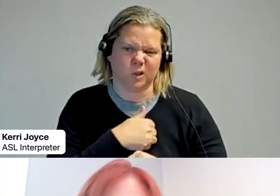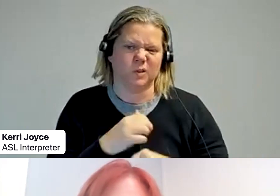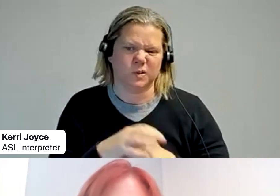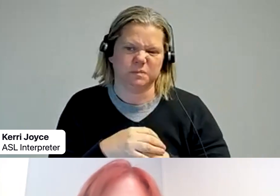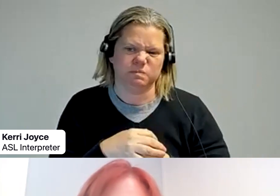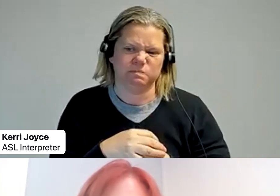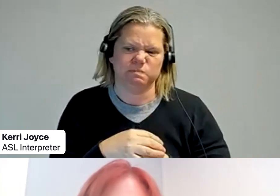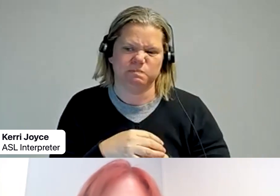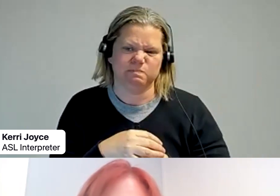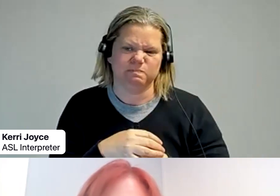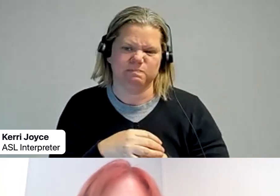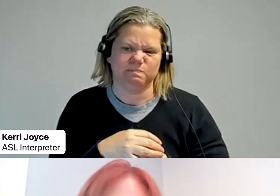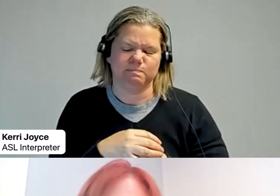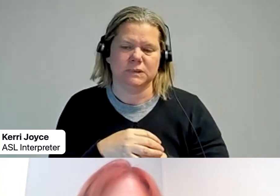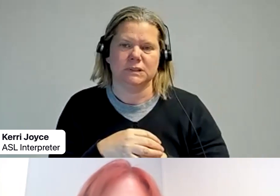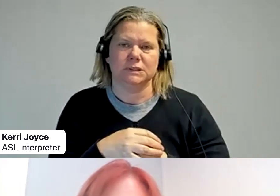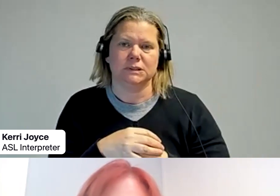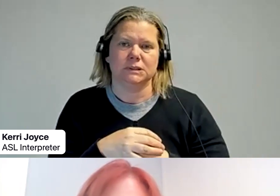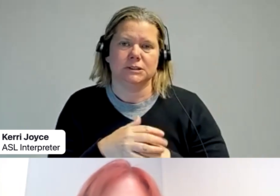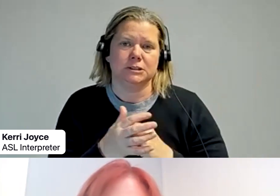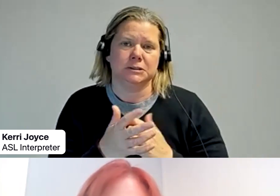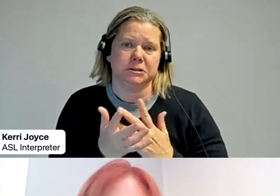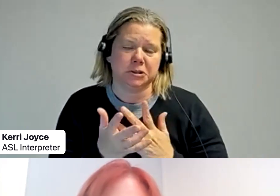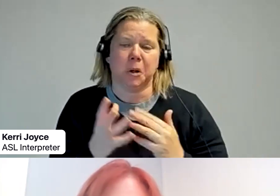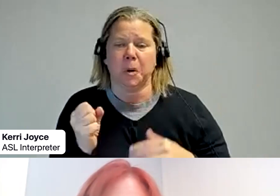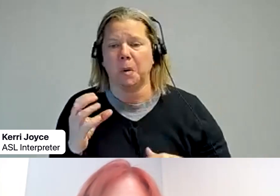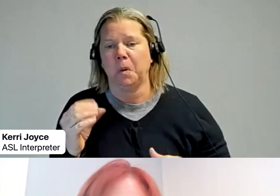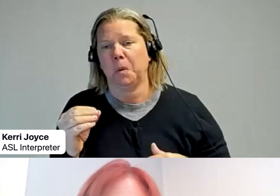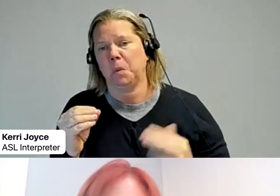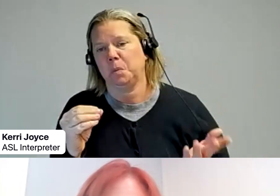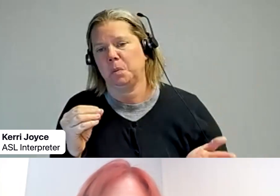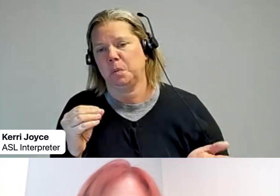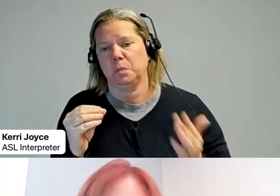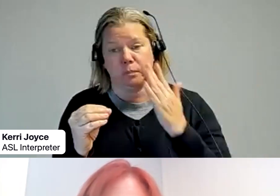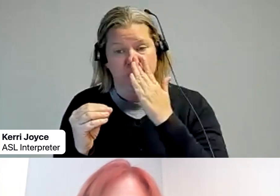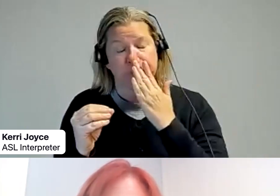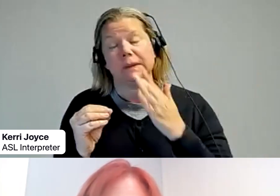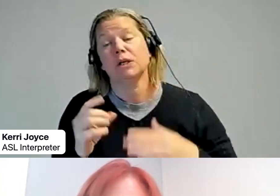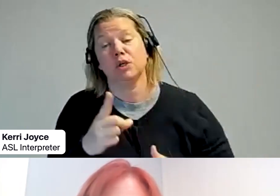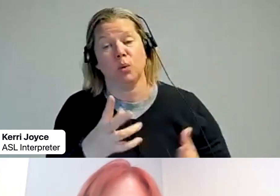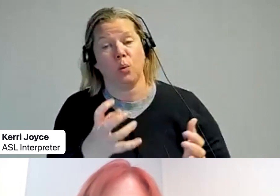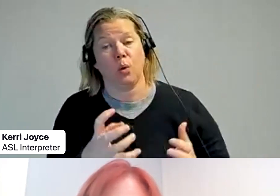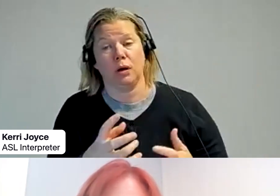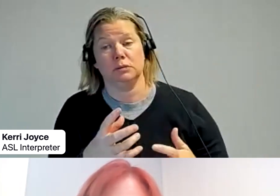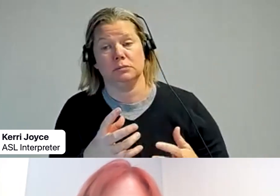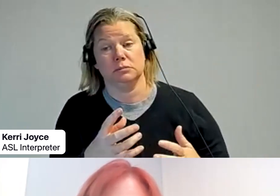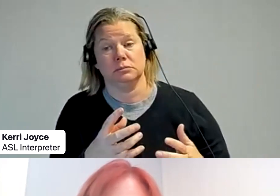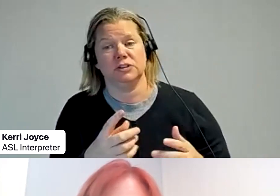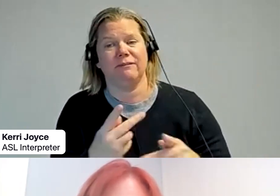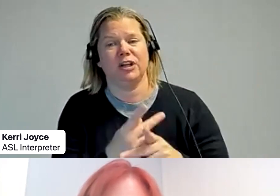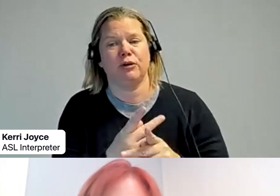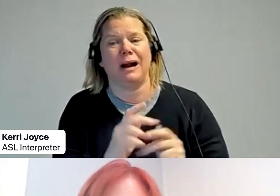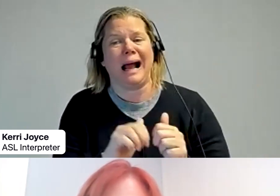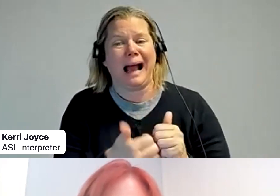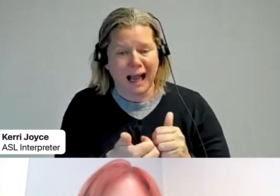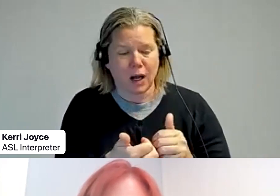you're allowed to deny it. And what you're going to want to do is look for other ways to get